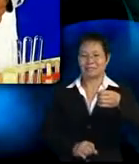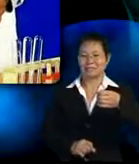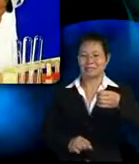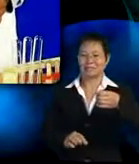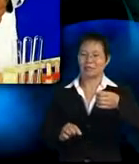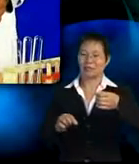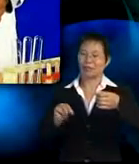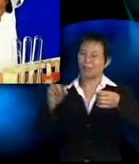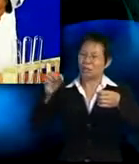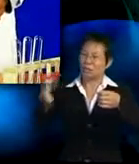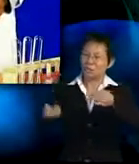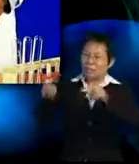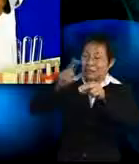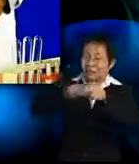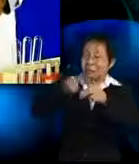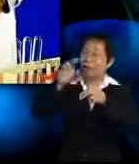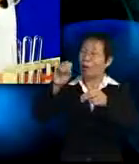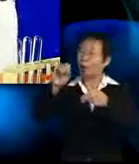Add a few drops of iodine solution.